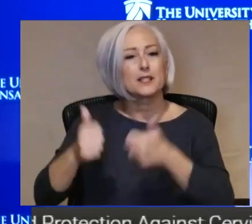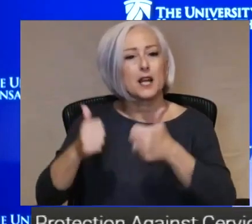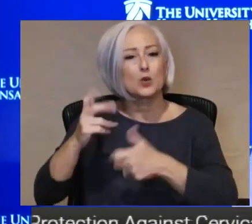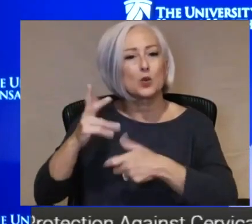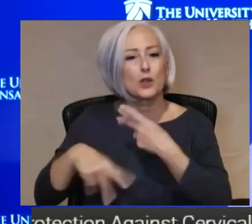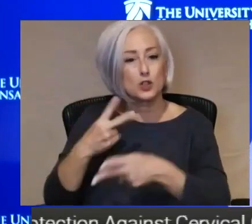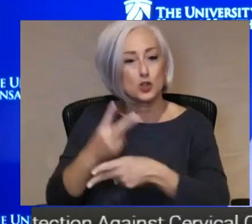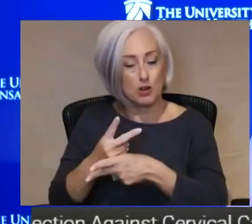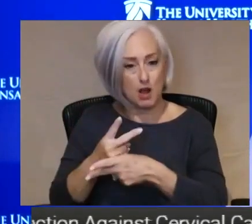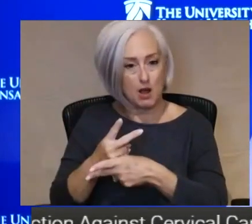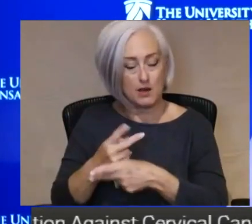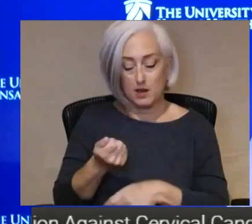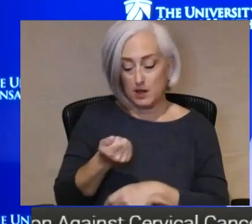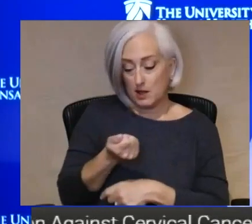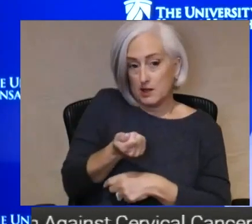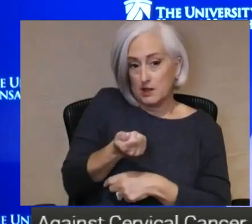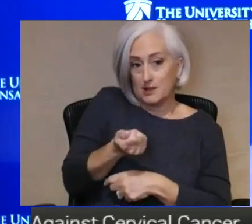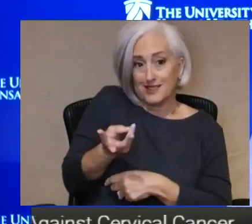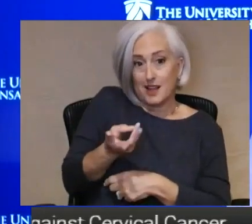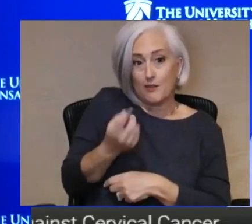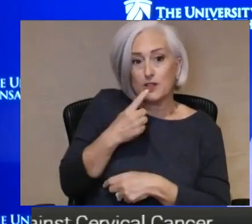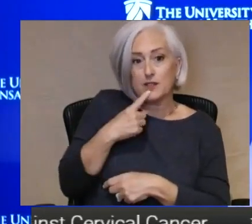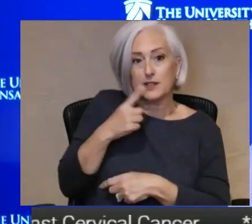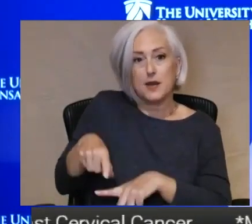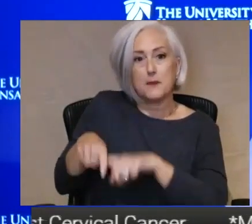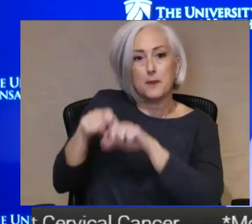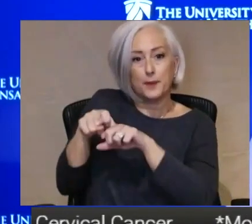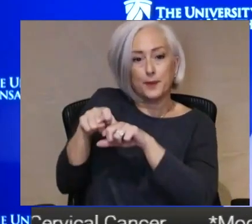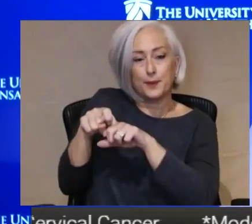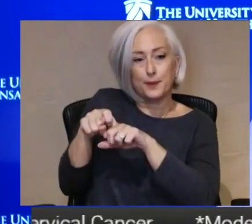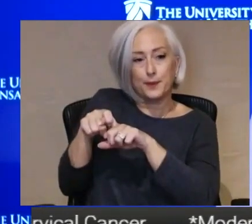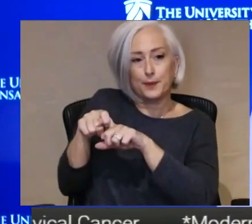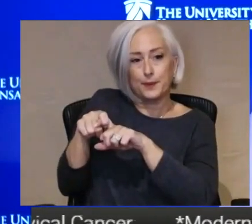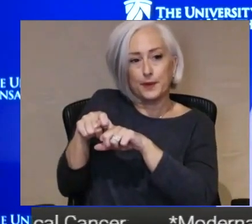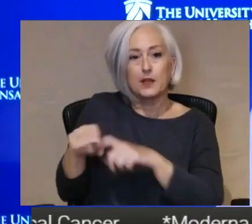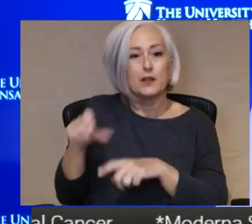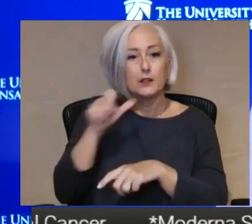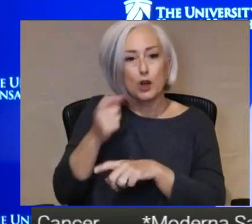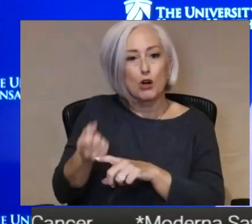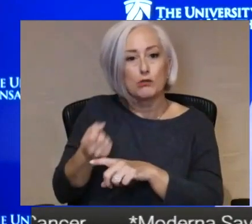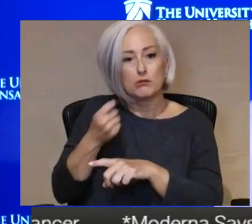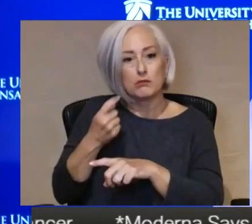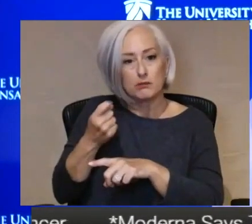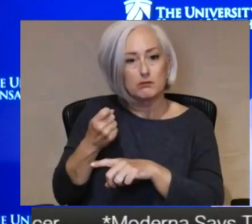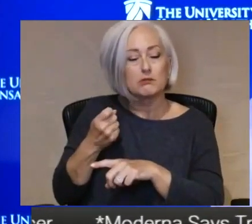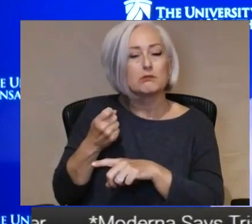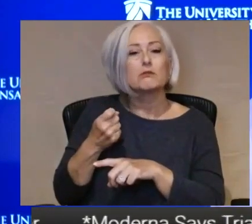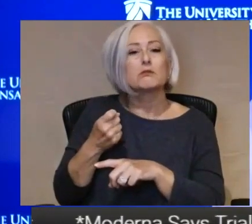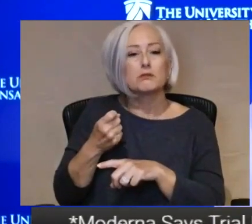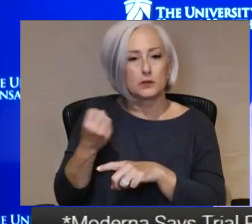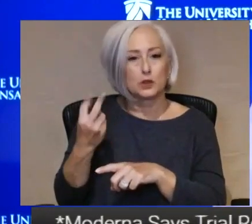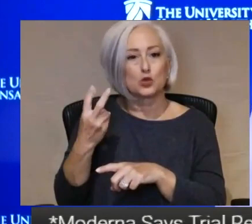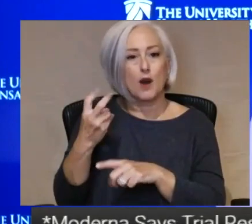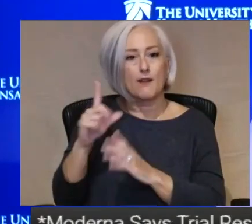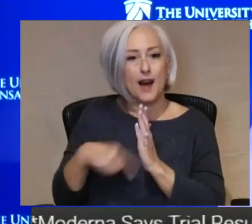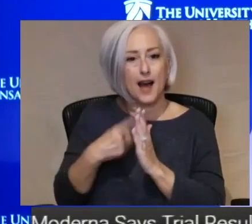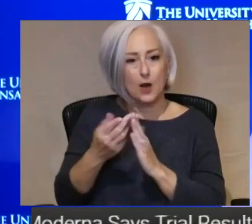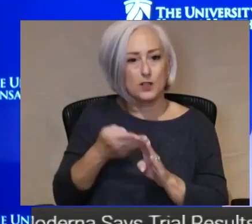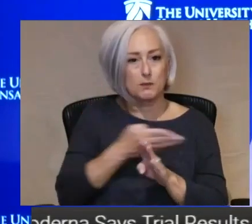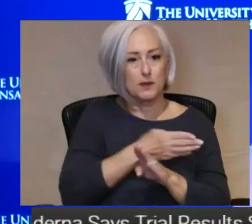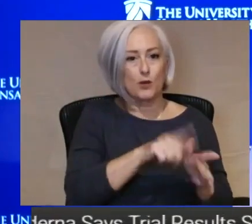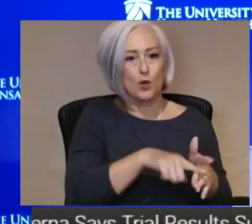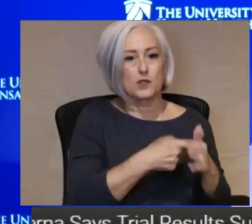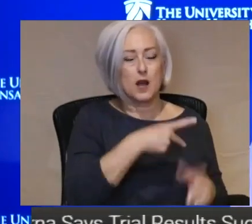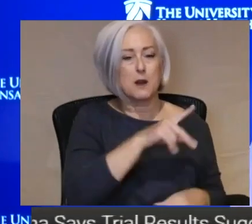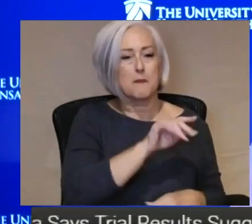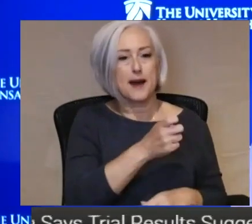couple of them, they say, you know, hold the doses. Don't be taking at least 12 hours before starting Paxlovid. And some